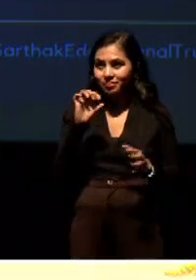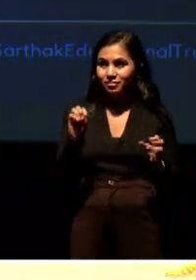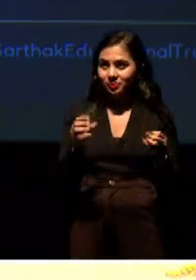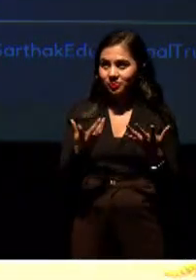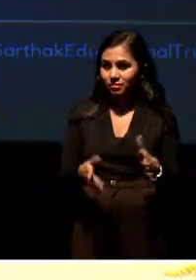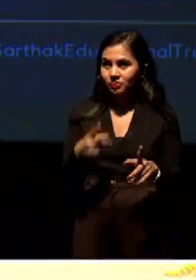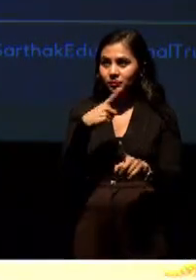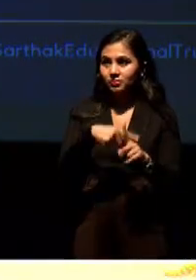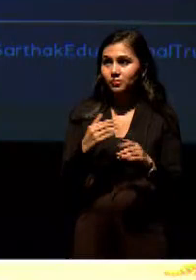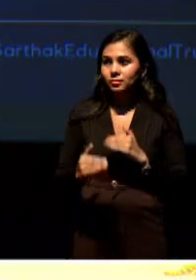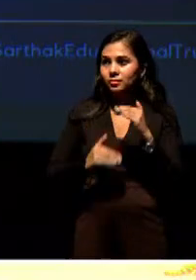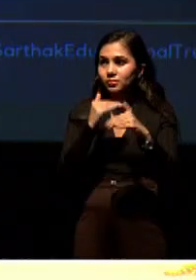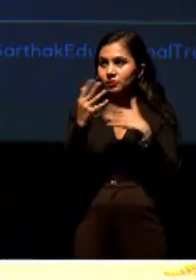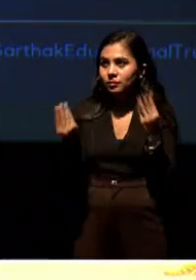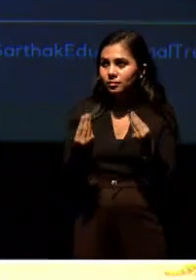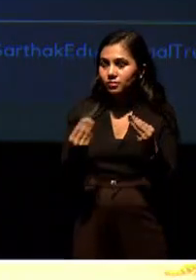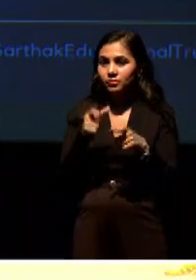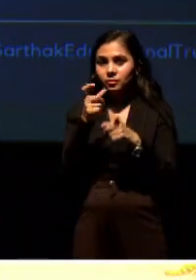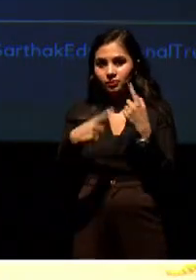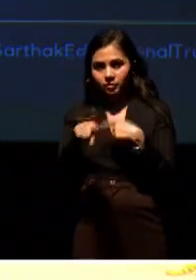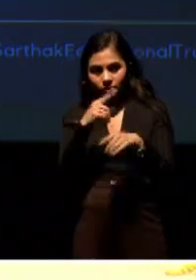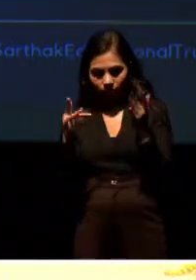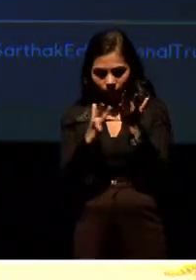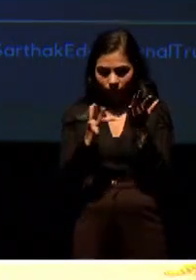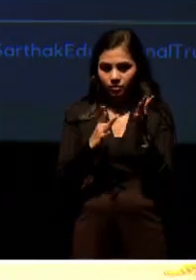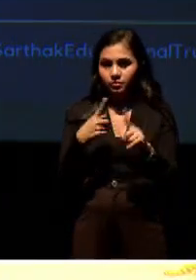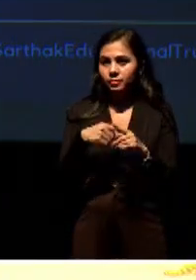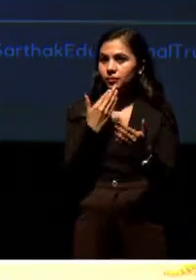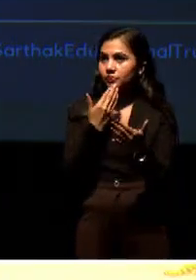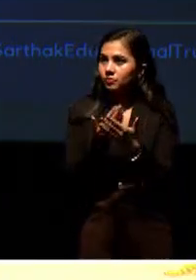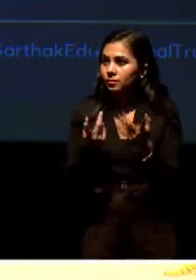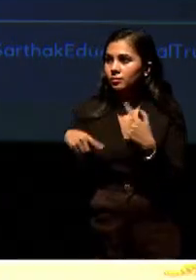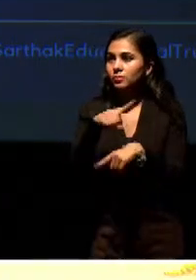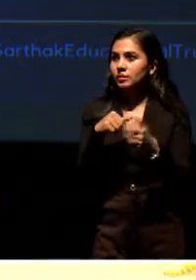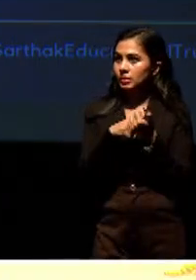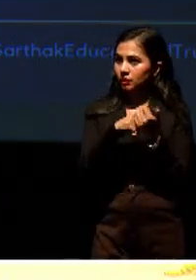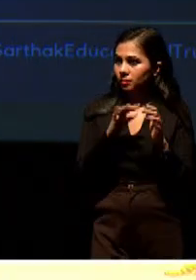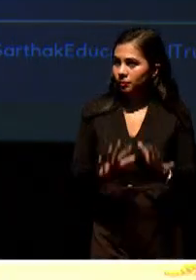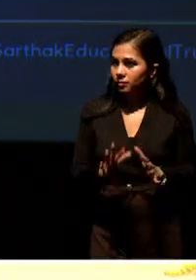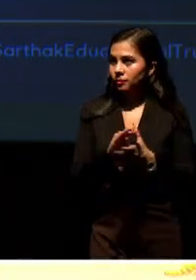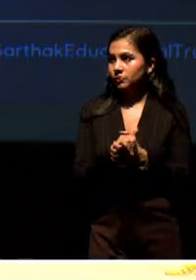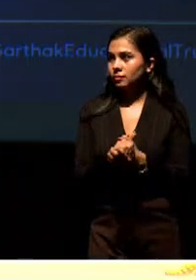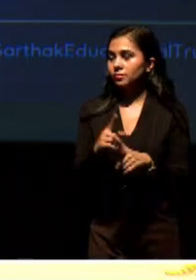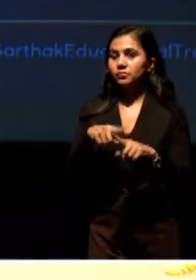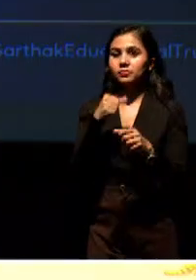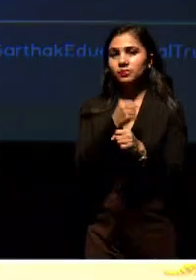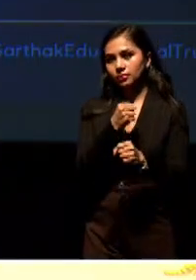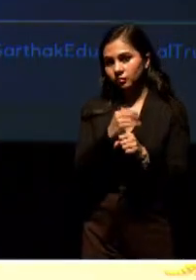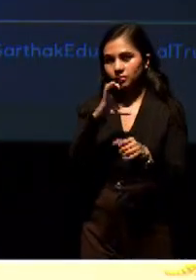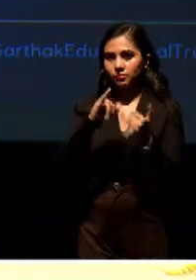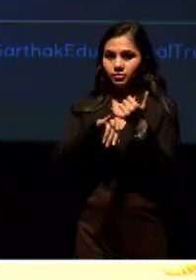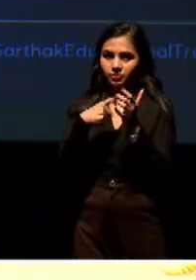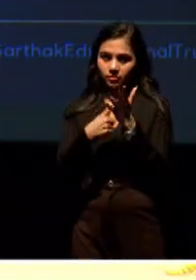who are developing some Indian products and technologies, and thankfully they are getting support from the government as well as CSR.